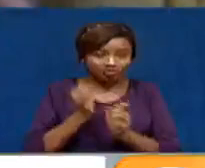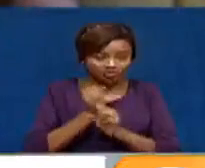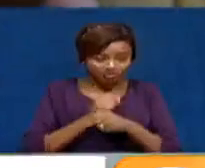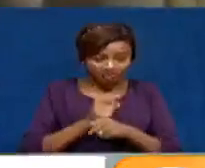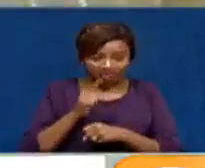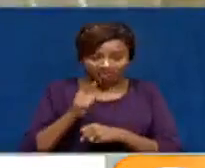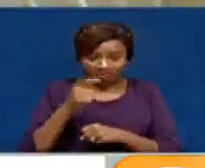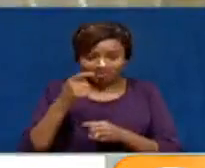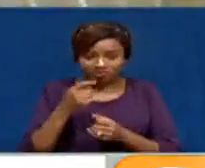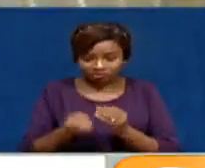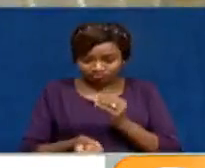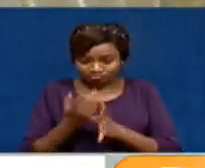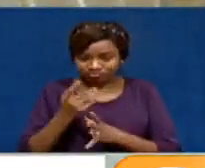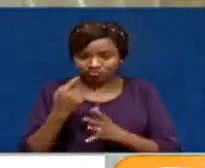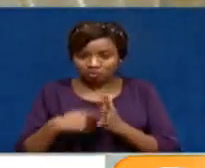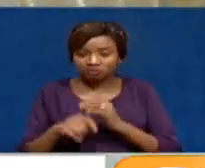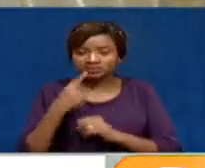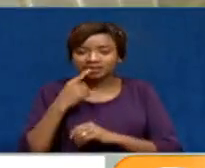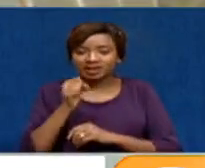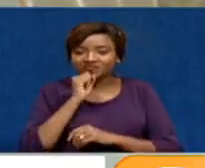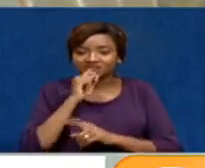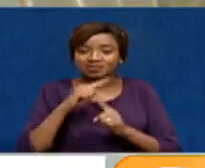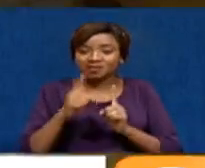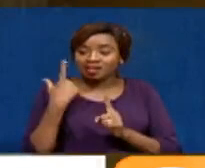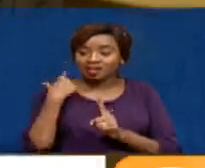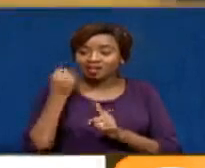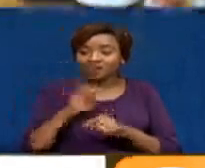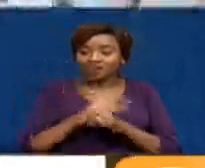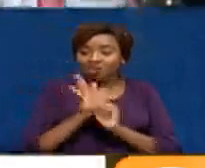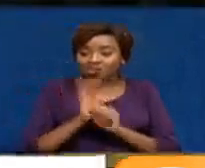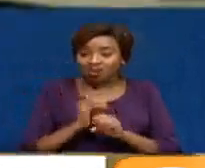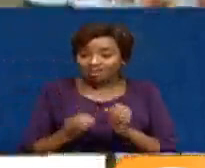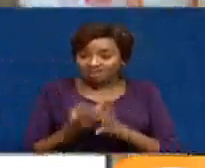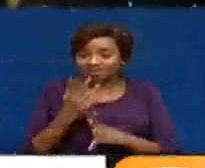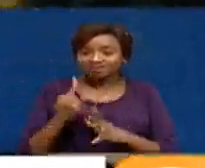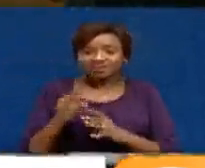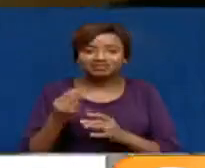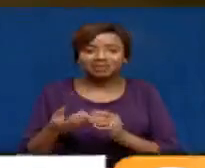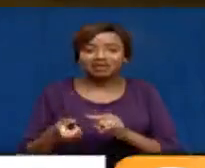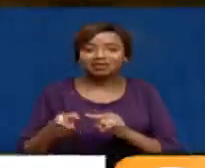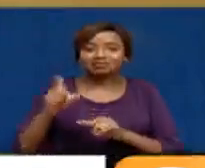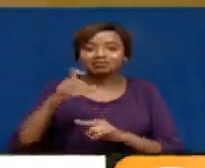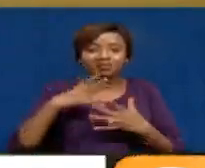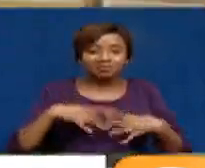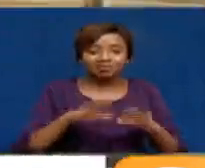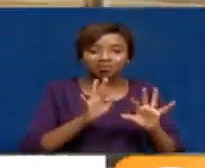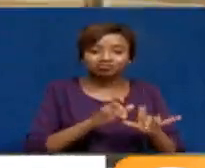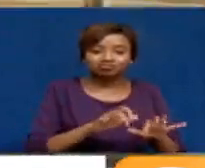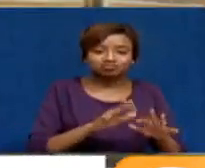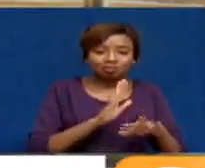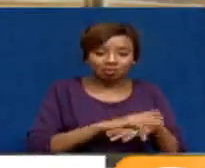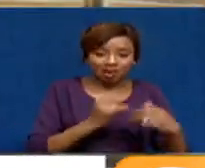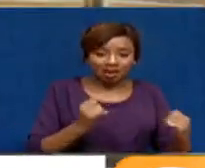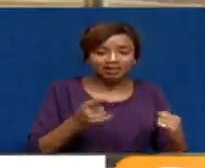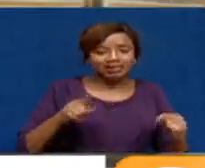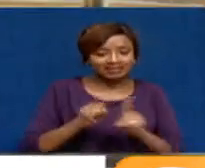150 Kenya shillings. But Kombo says these went up when the COVID-19 pandemic struck. People went to the social media. And us being